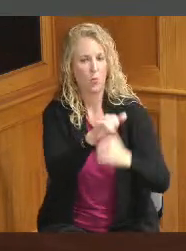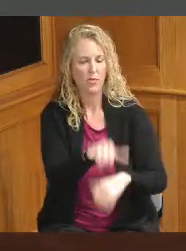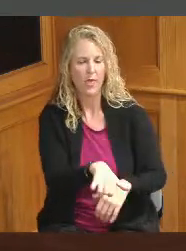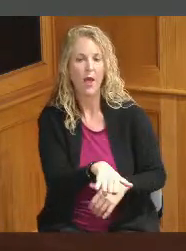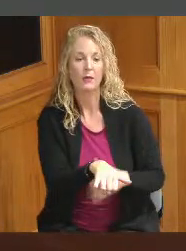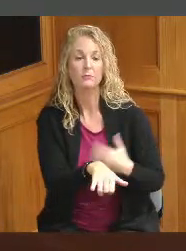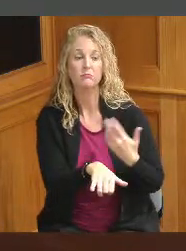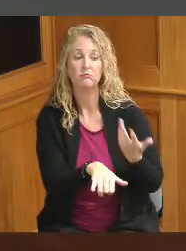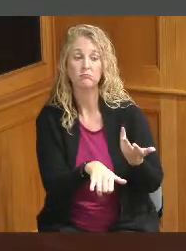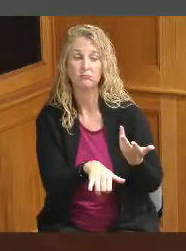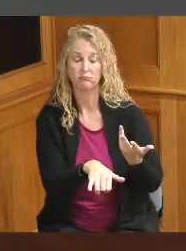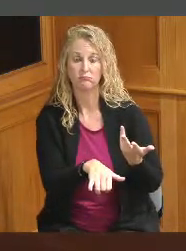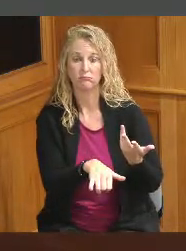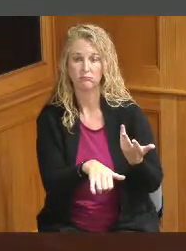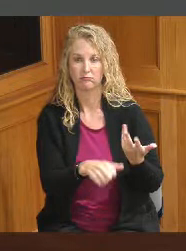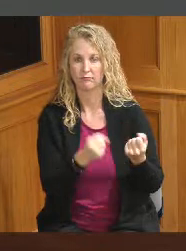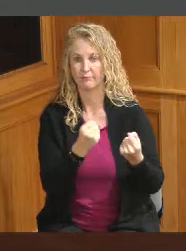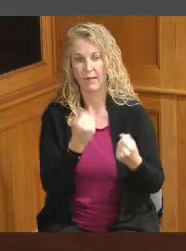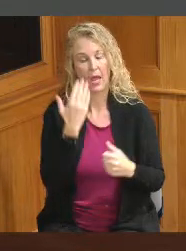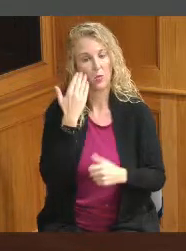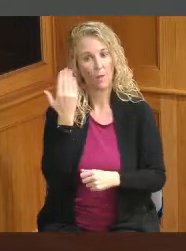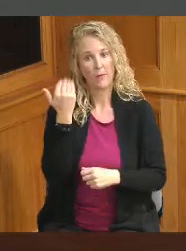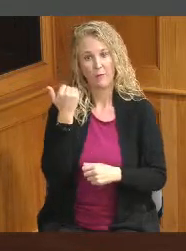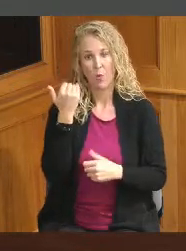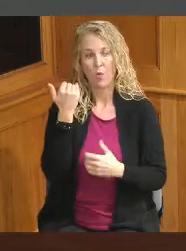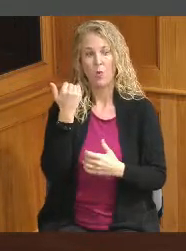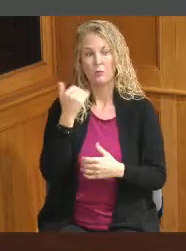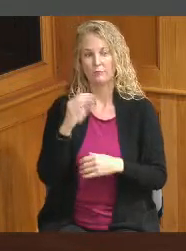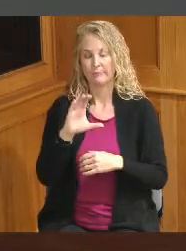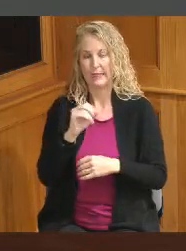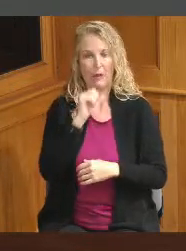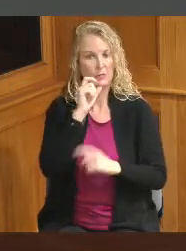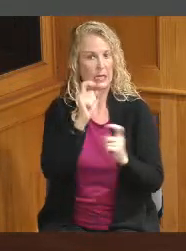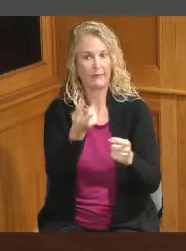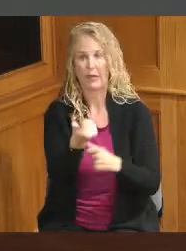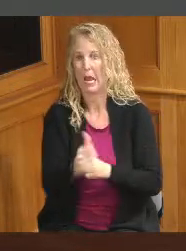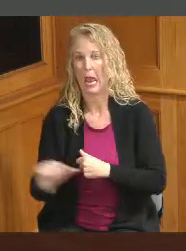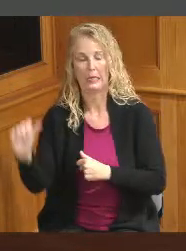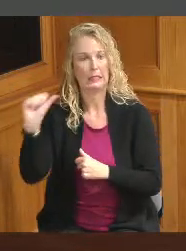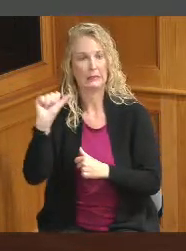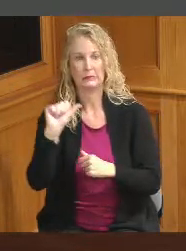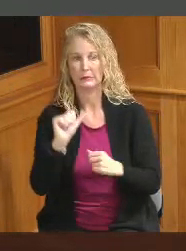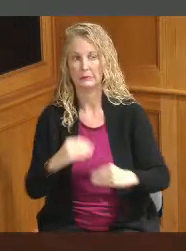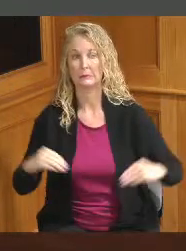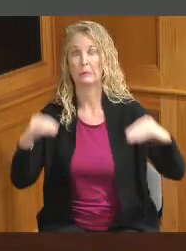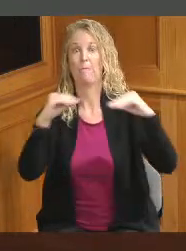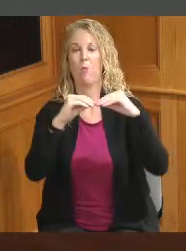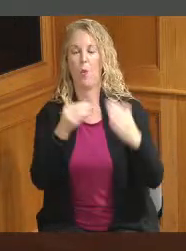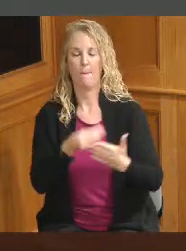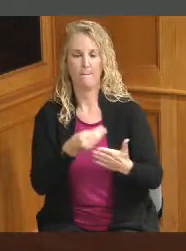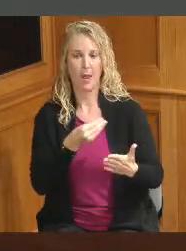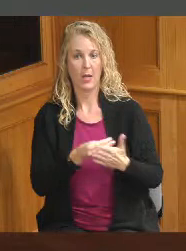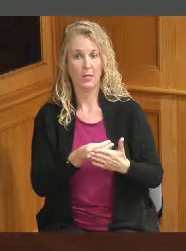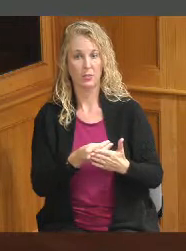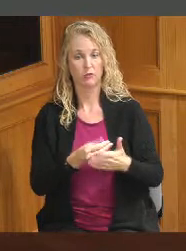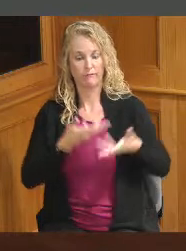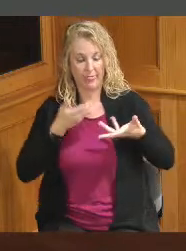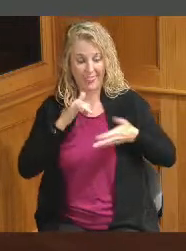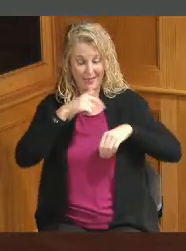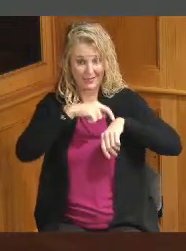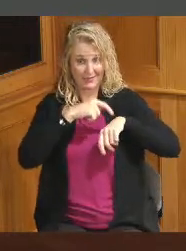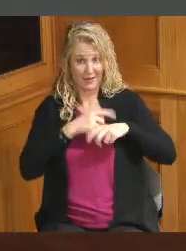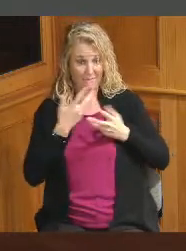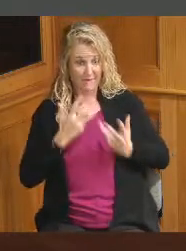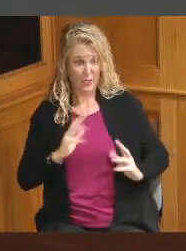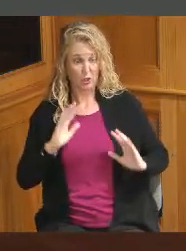direction in the future. There was years where the county was not giving any compensation adjustments at all. And so when we came out of that, we felt the